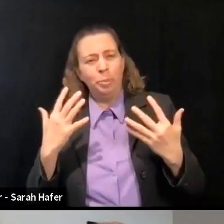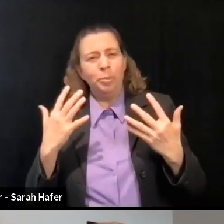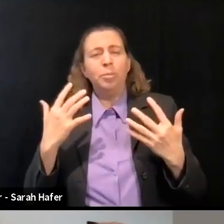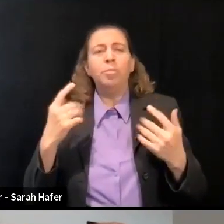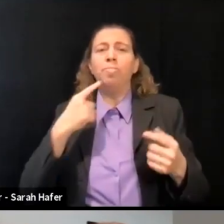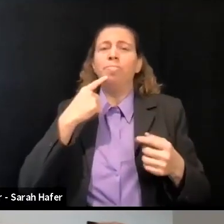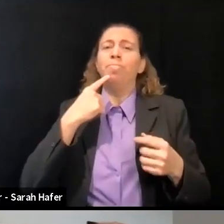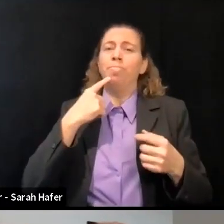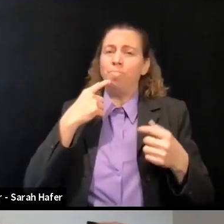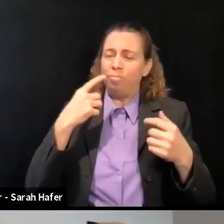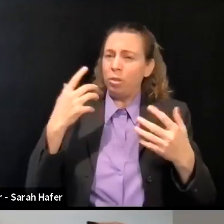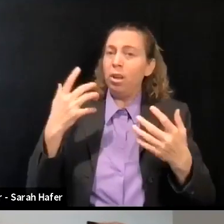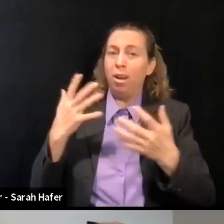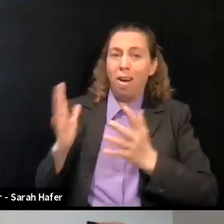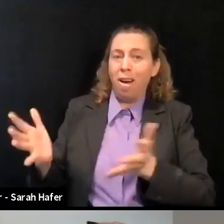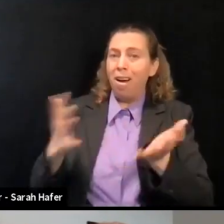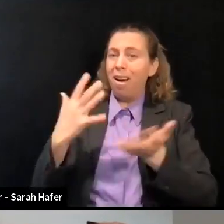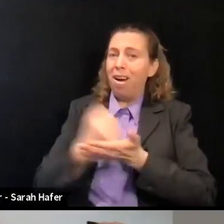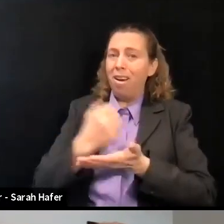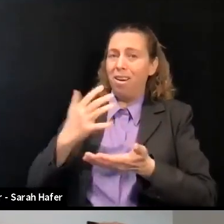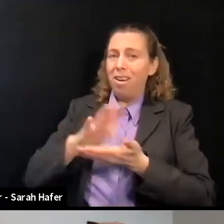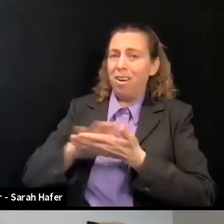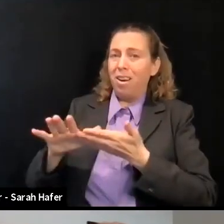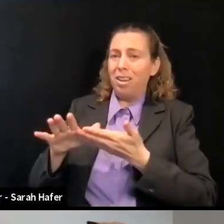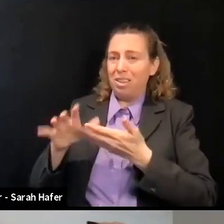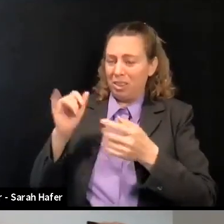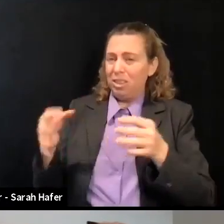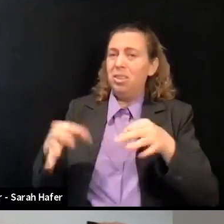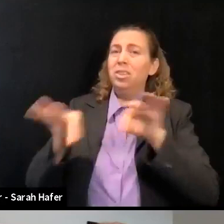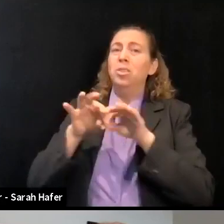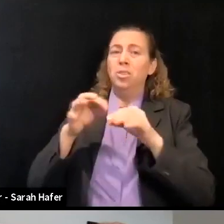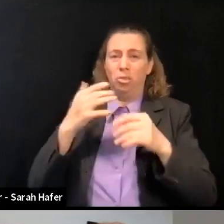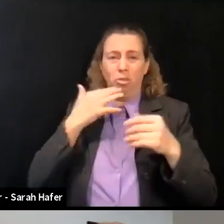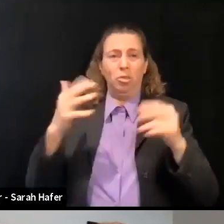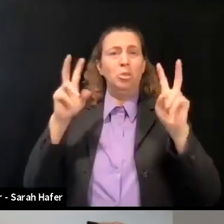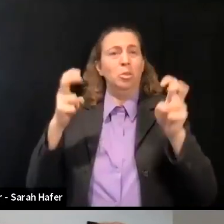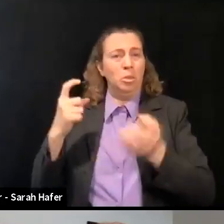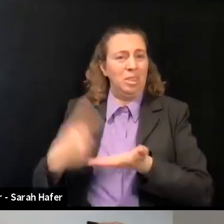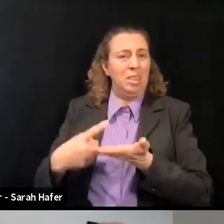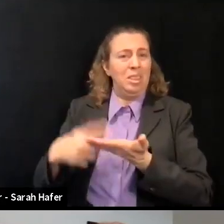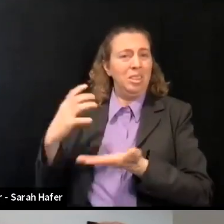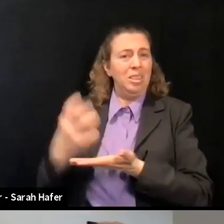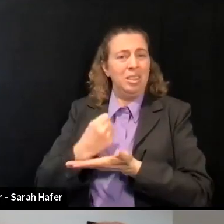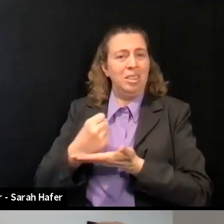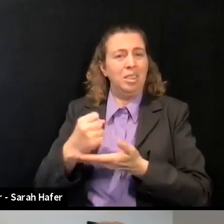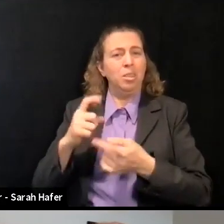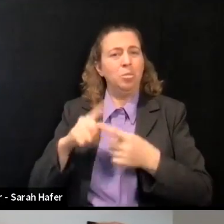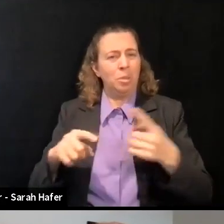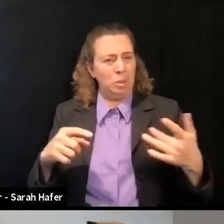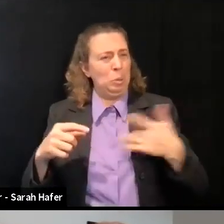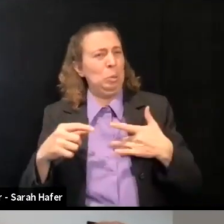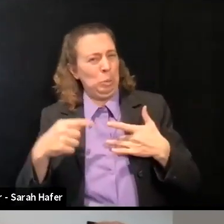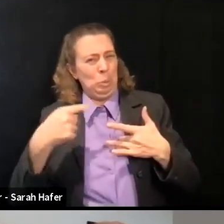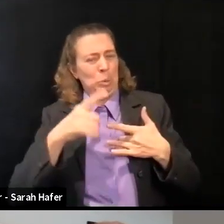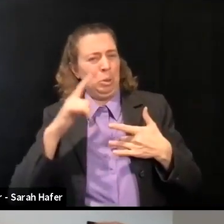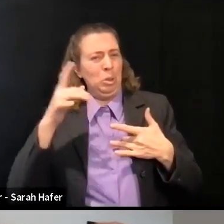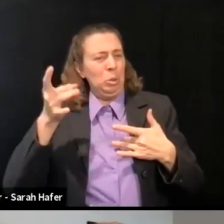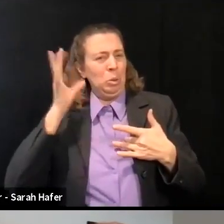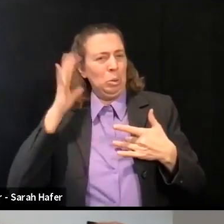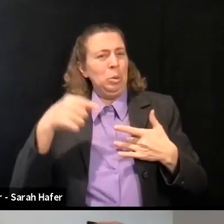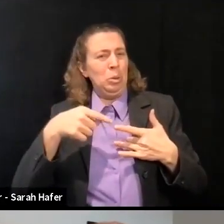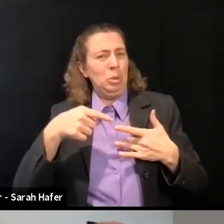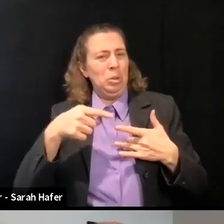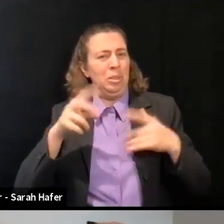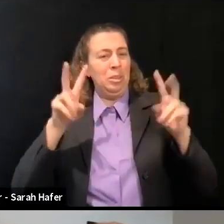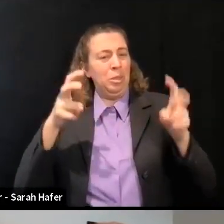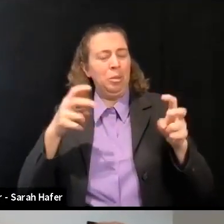discuss this important topic. On the other hand, it is a topic that is painful. It is painful for